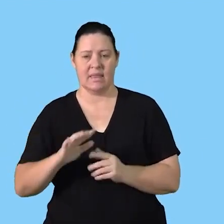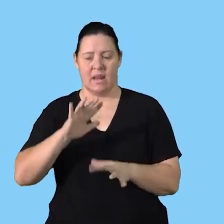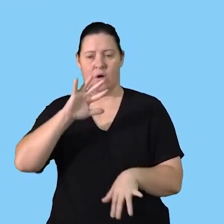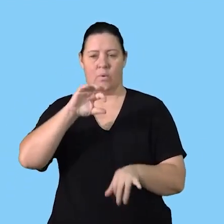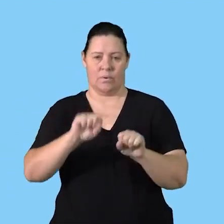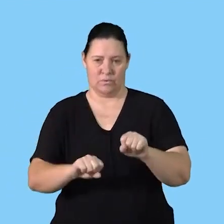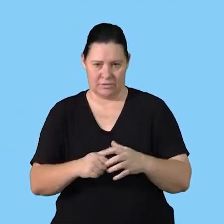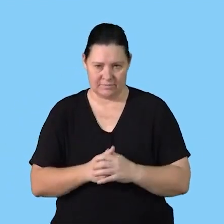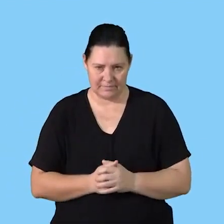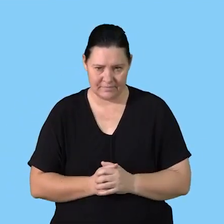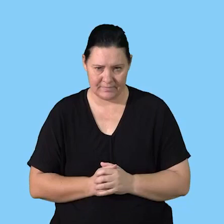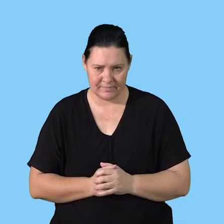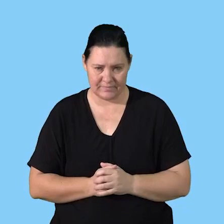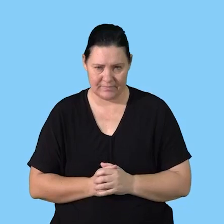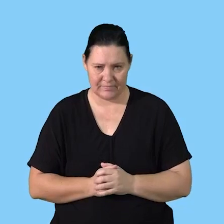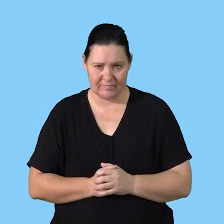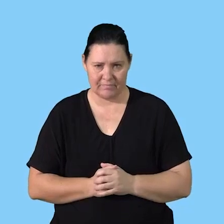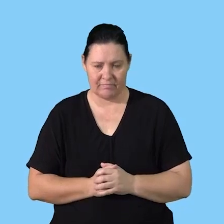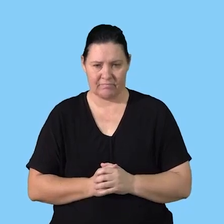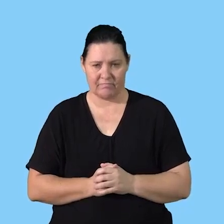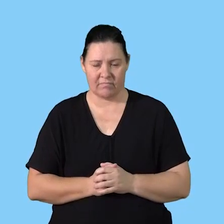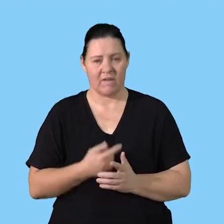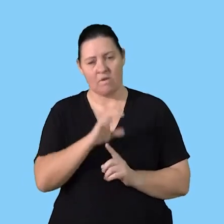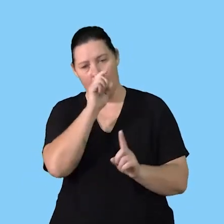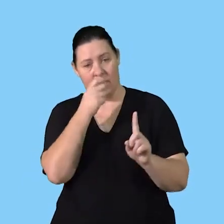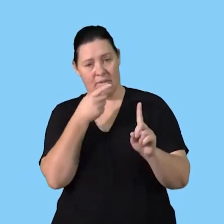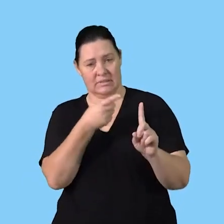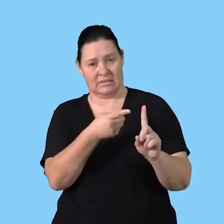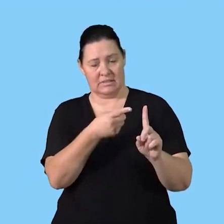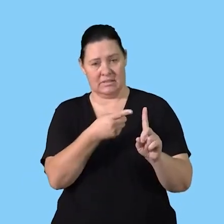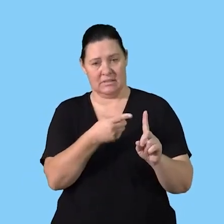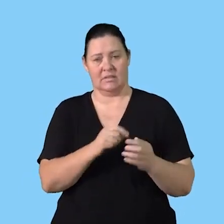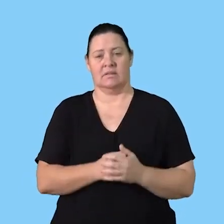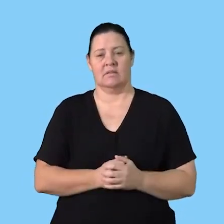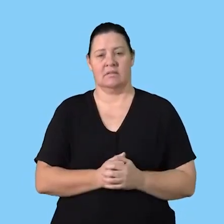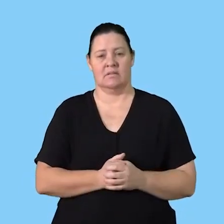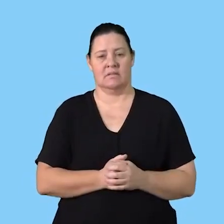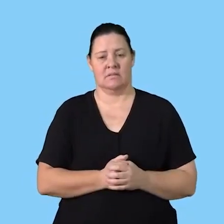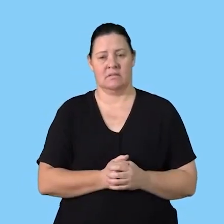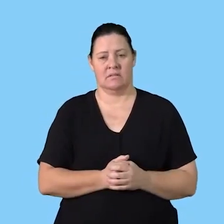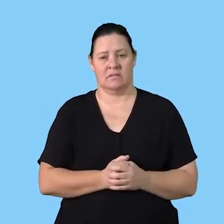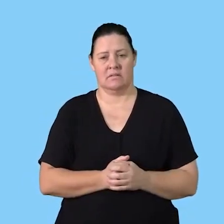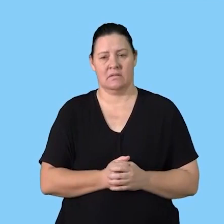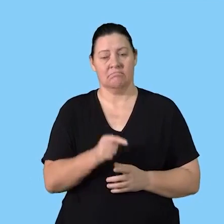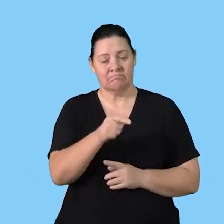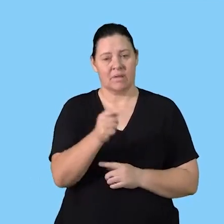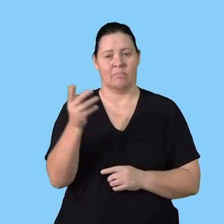school-based assessment, then the conclusion. In terms of the purpose, this